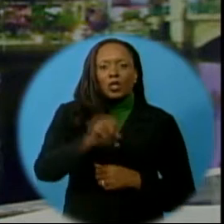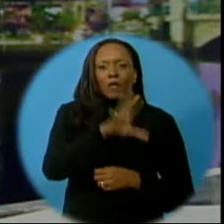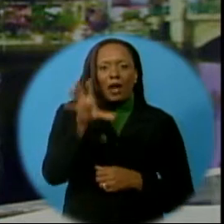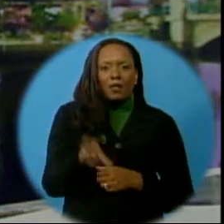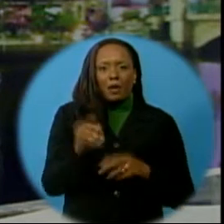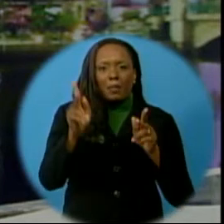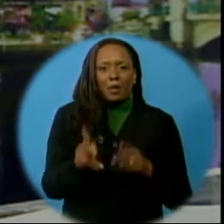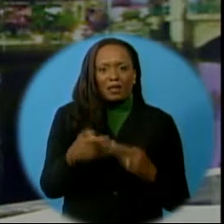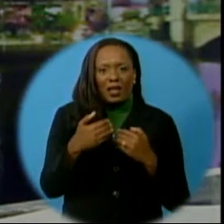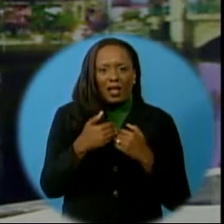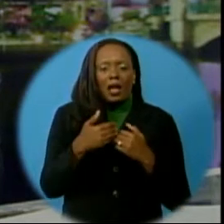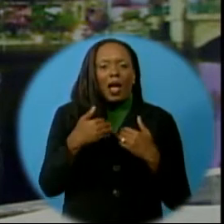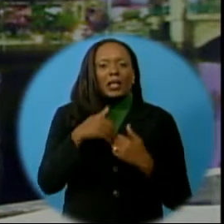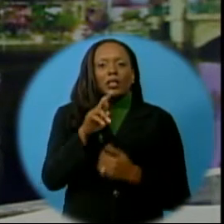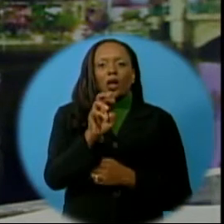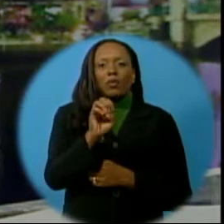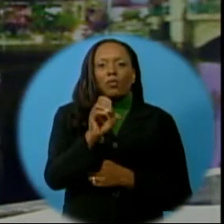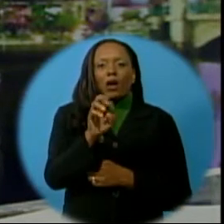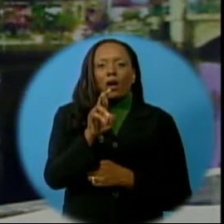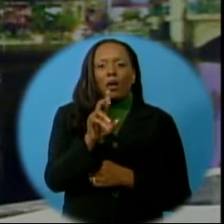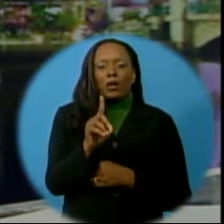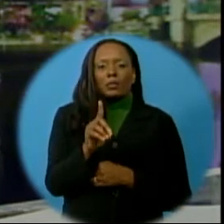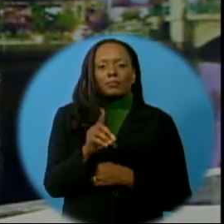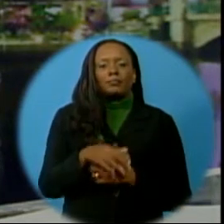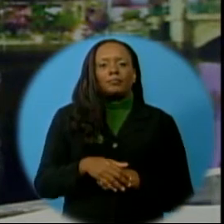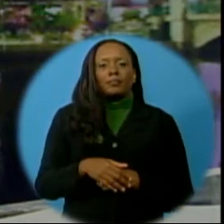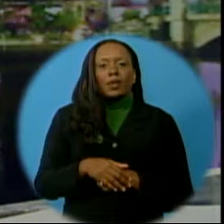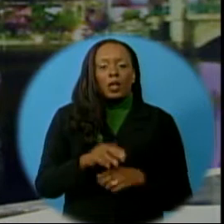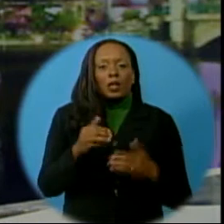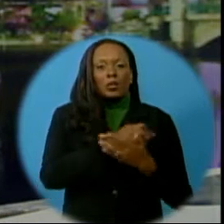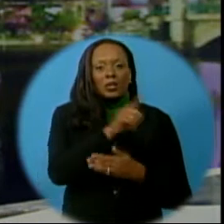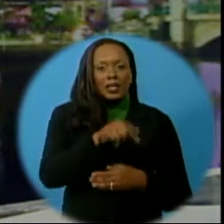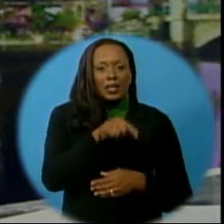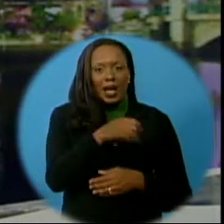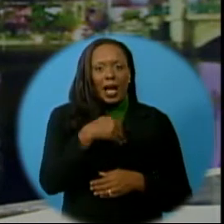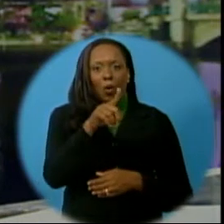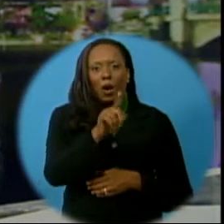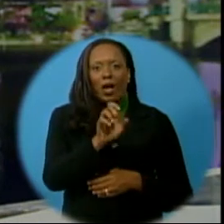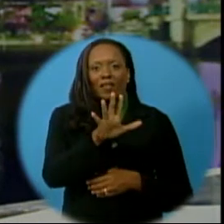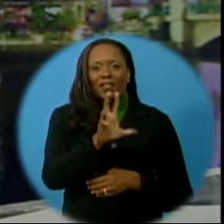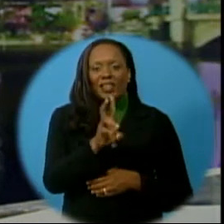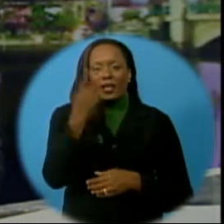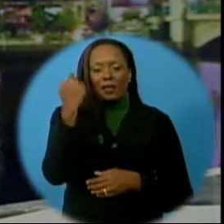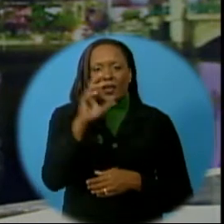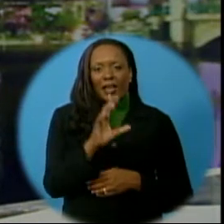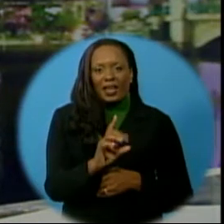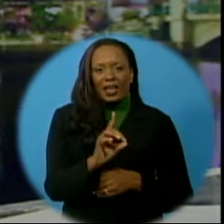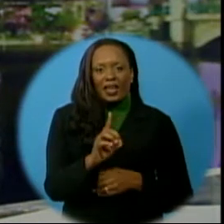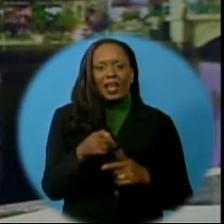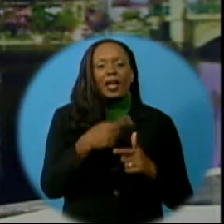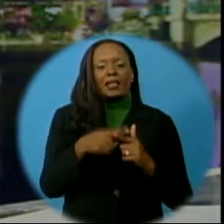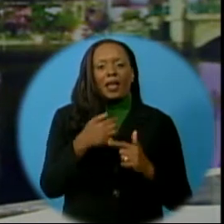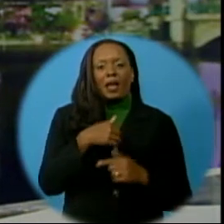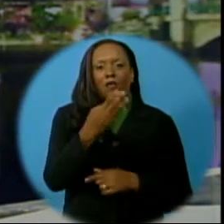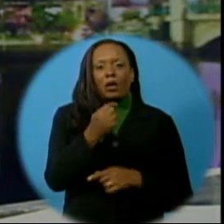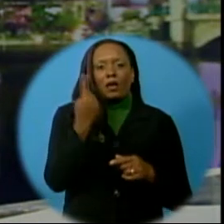his half-century in 24. Earlier, the Kiwis made 156 for 8 declared in their second innings after resuming on 14